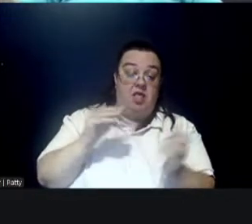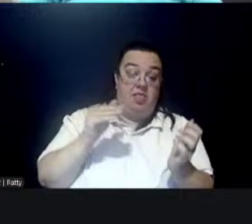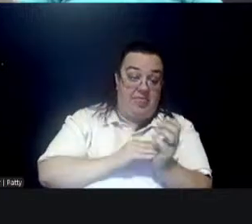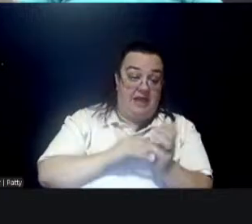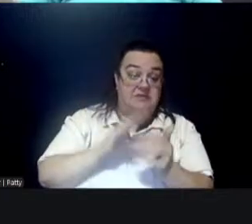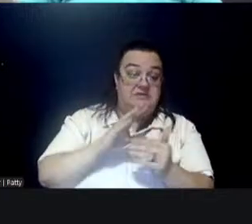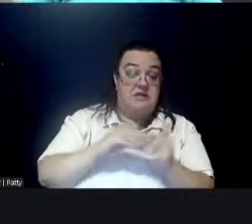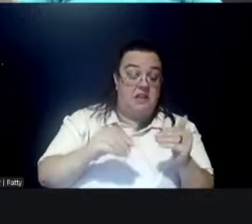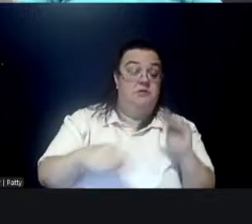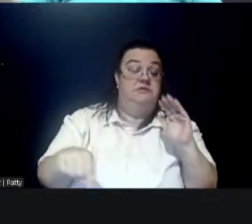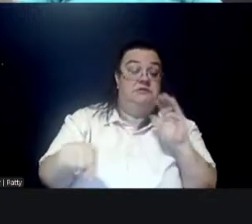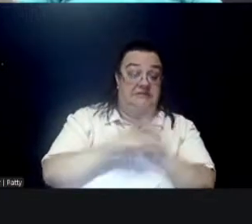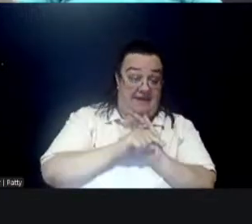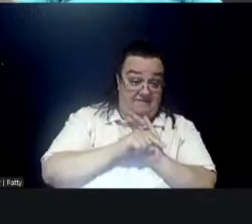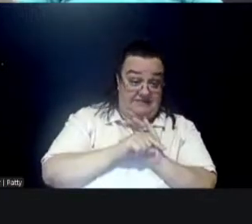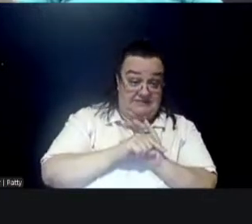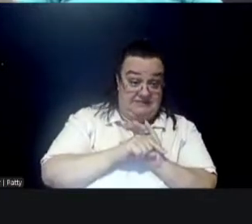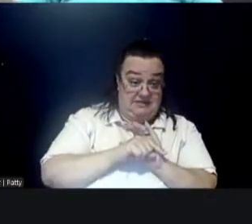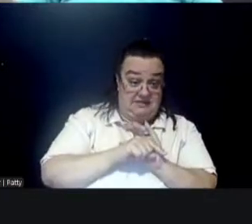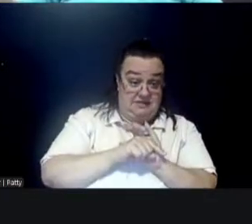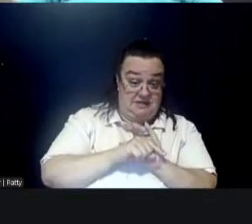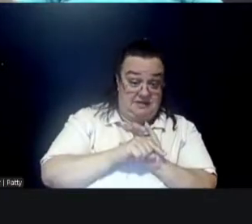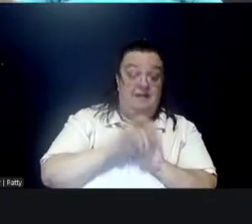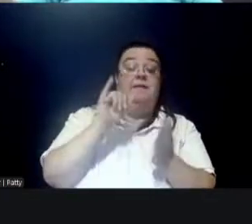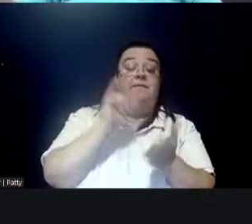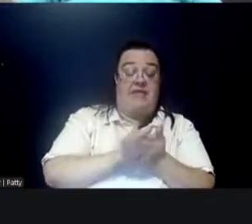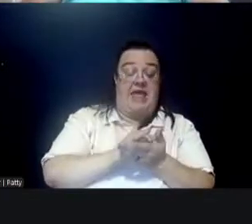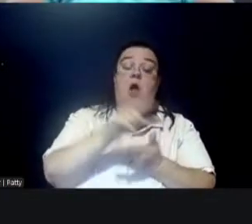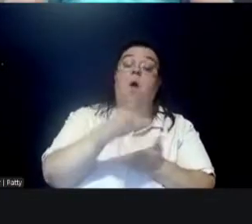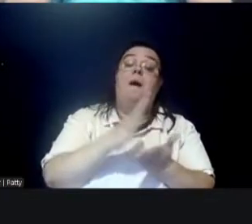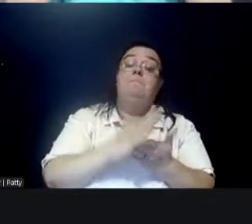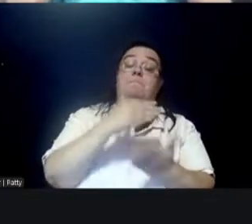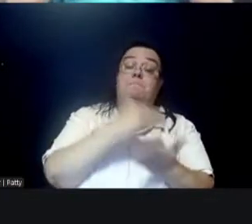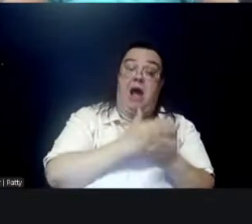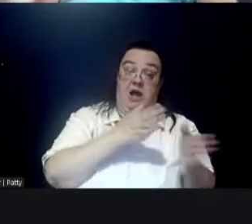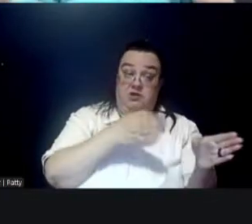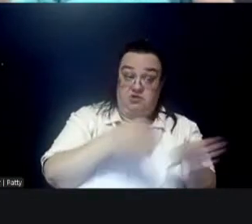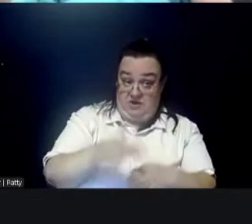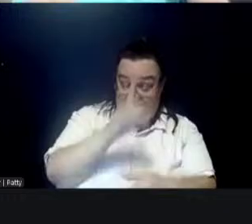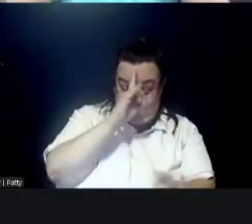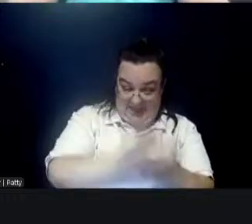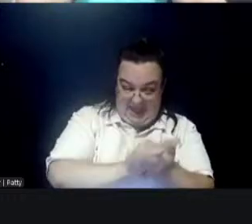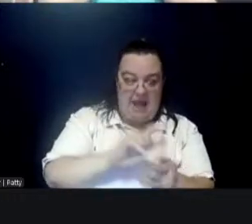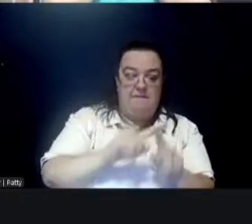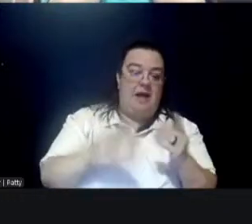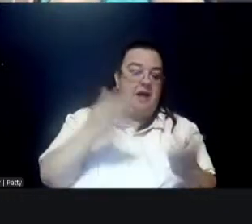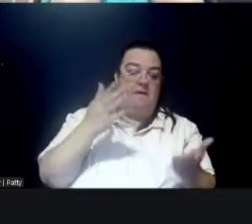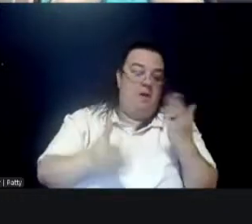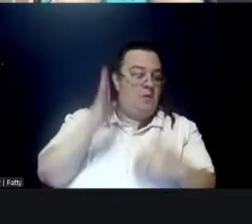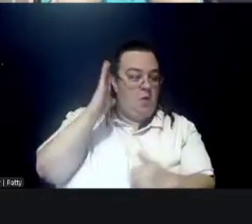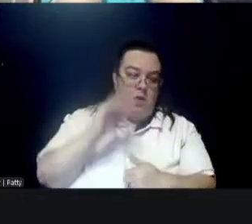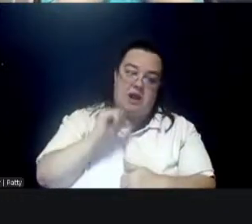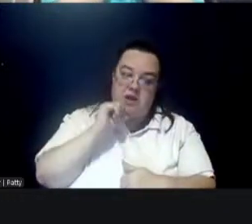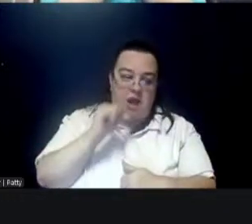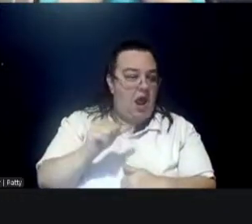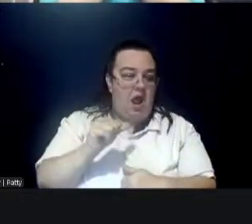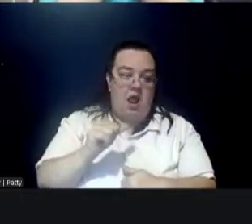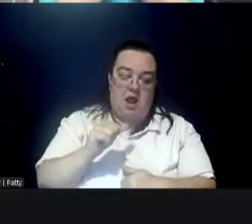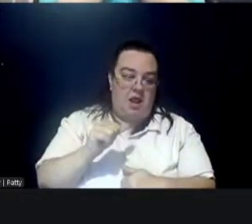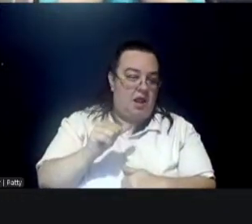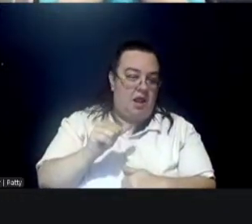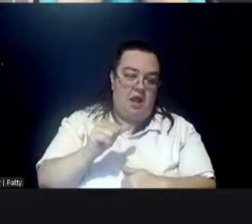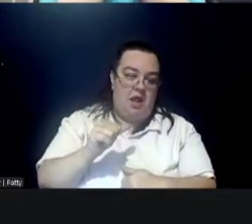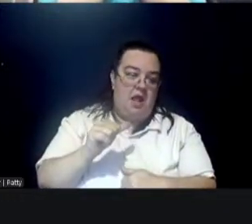$384,000 deficit, yeah, that's what you budgeted for, but probably wouldn't have come in there. You know, we usually